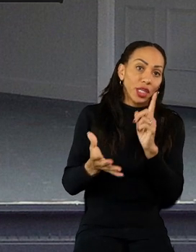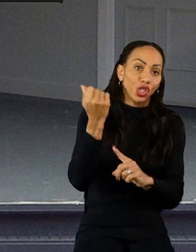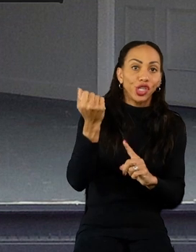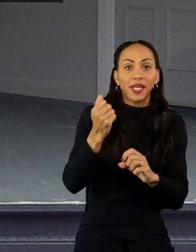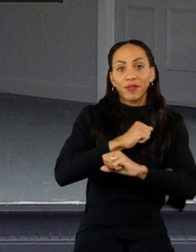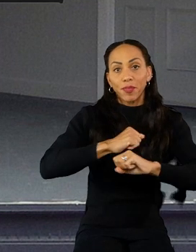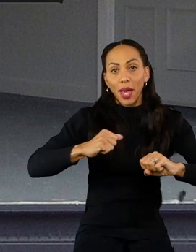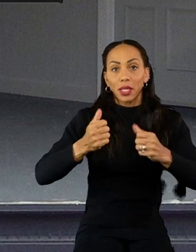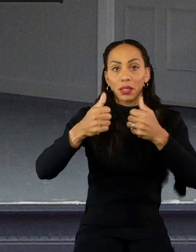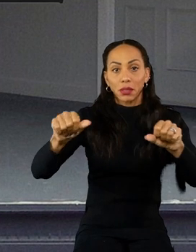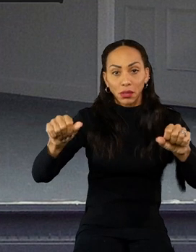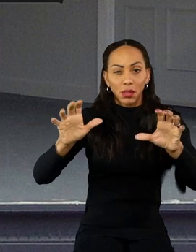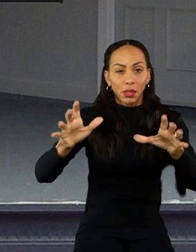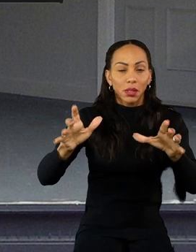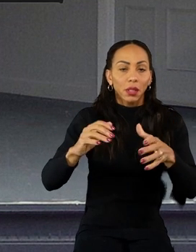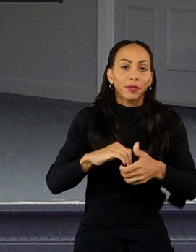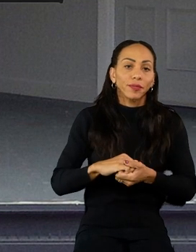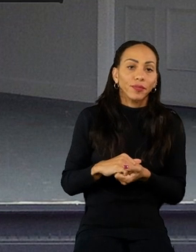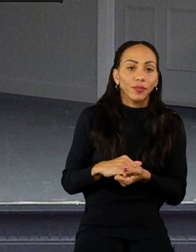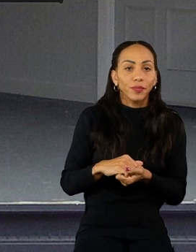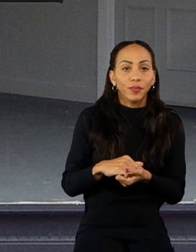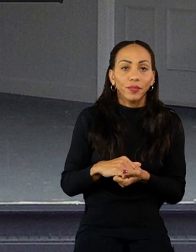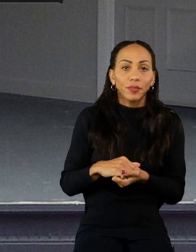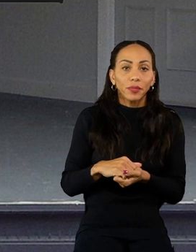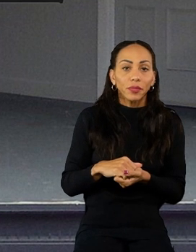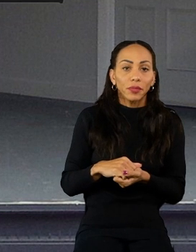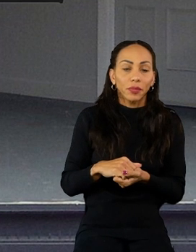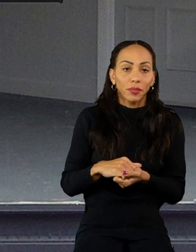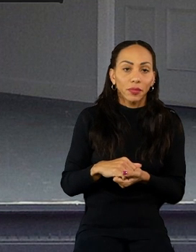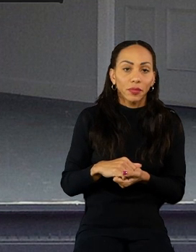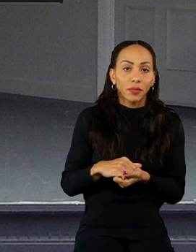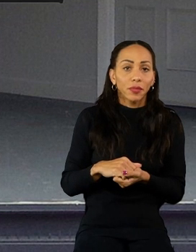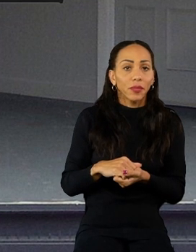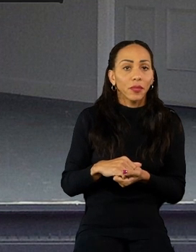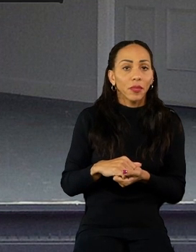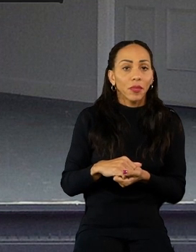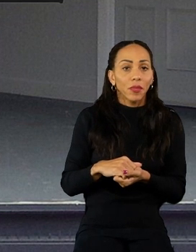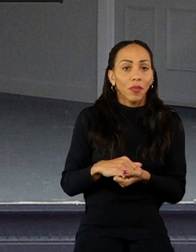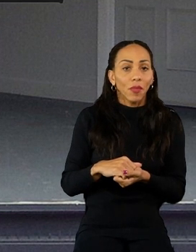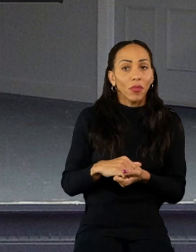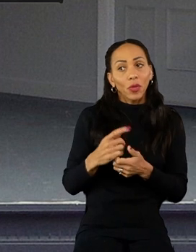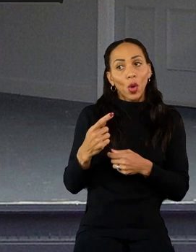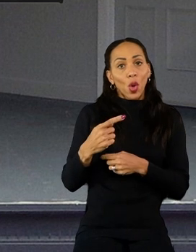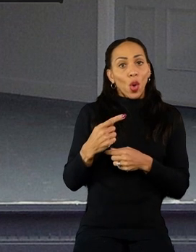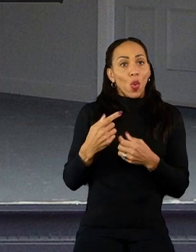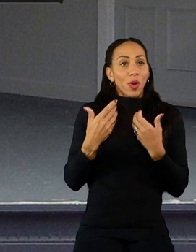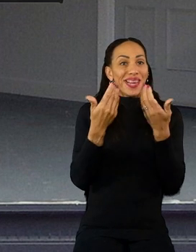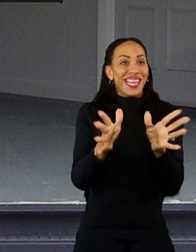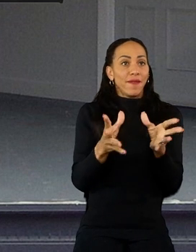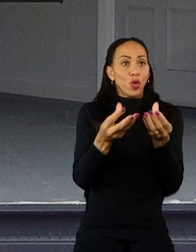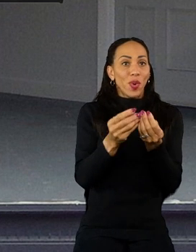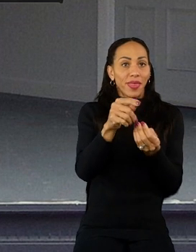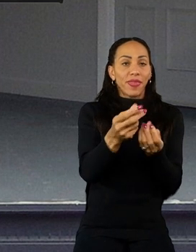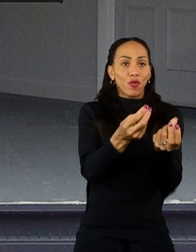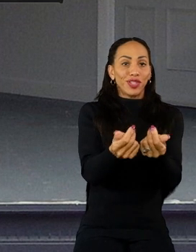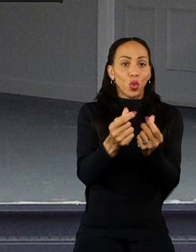in person, if we can get a little bit of space up with you for a day to run this sort of thing, you know, we're gonna go away